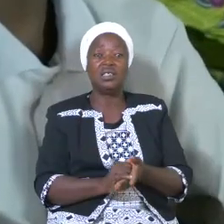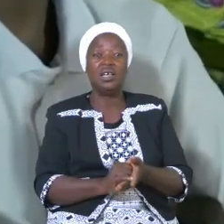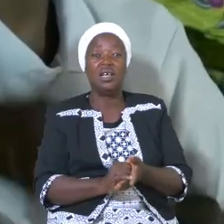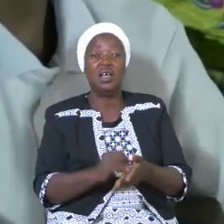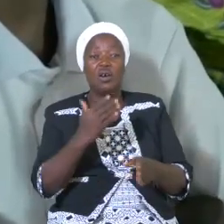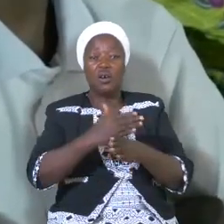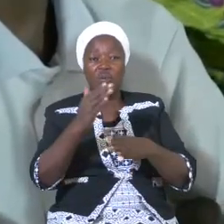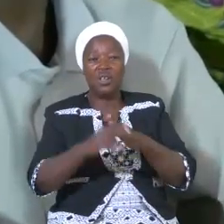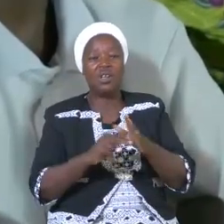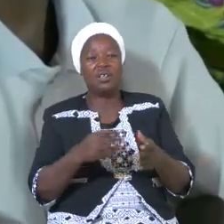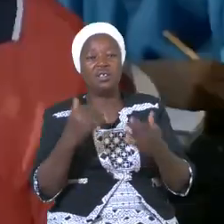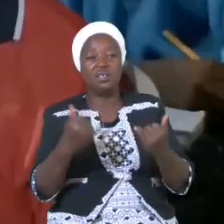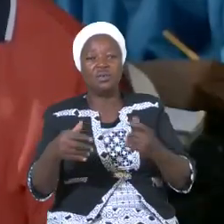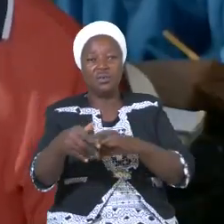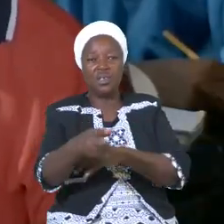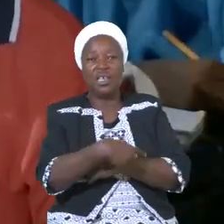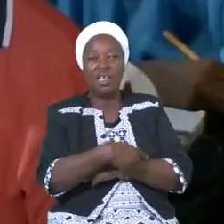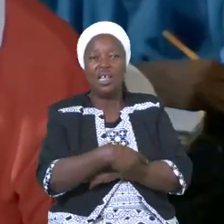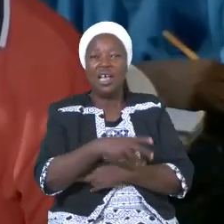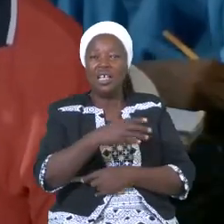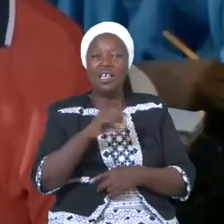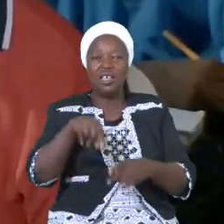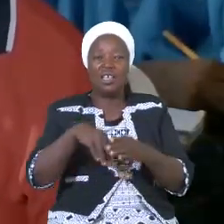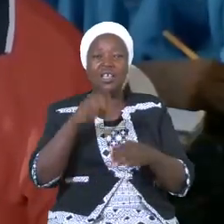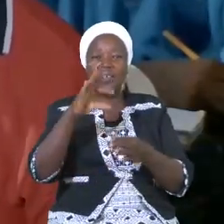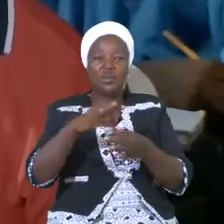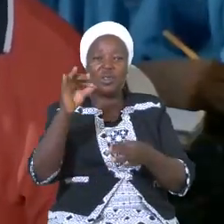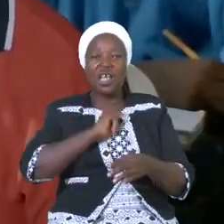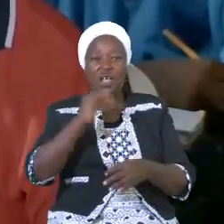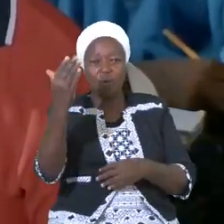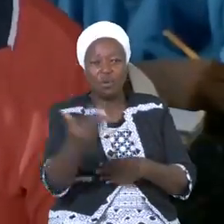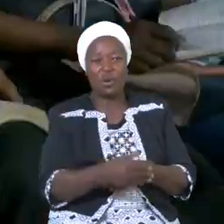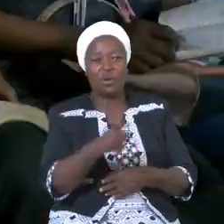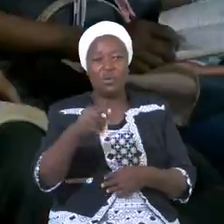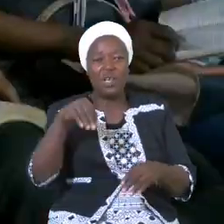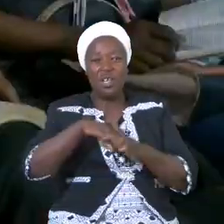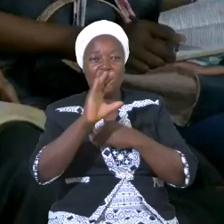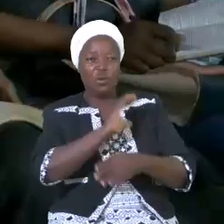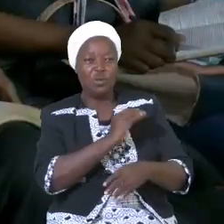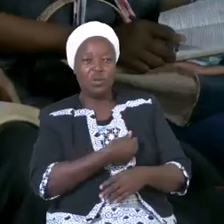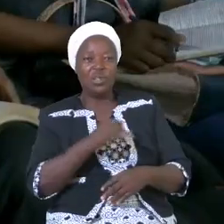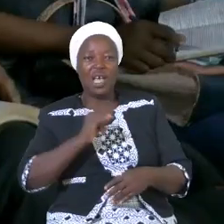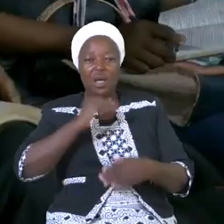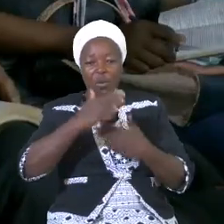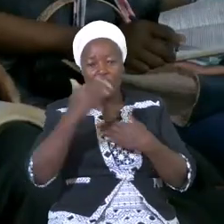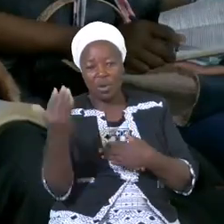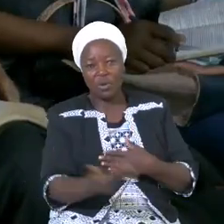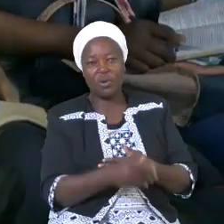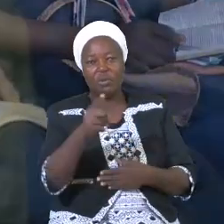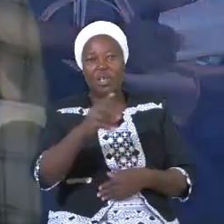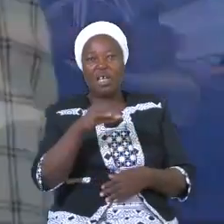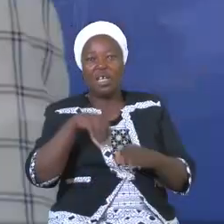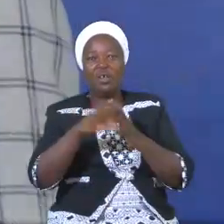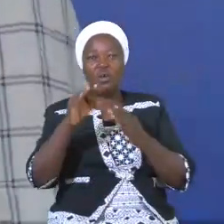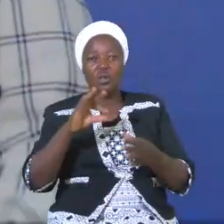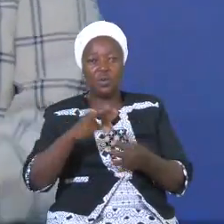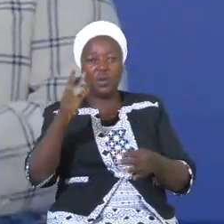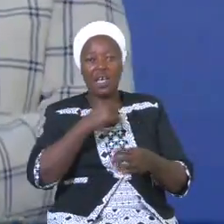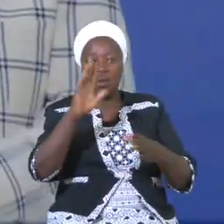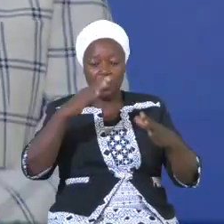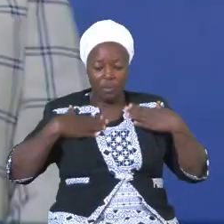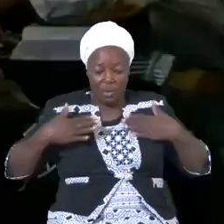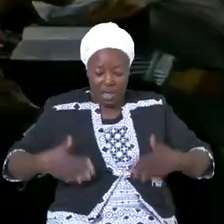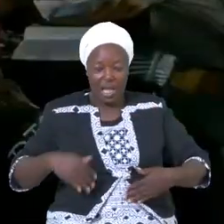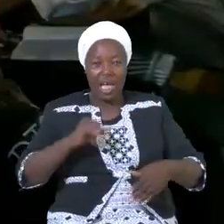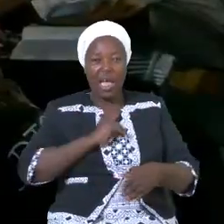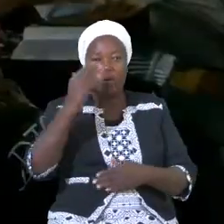in your spirit i welcome you in your soul i welcome you in your spirit and in your body i welcome